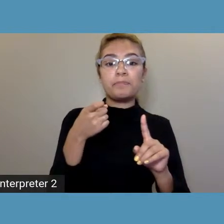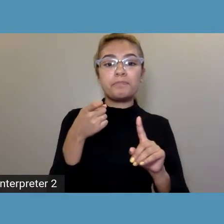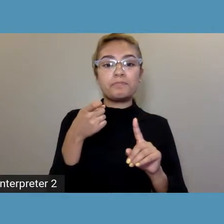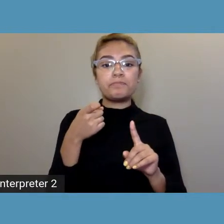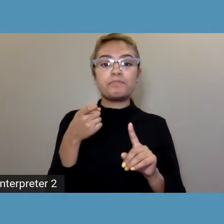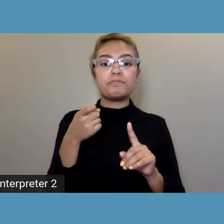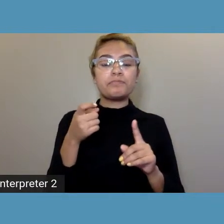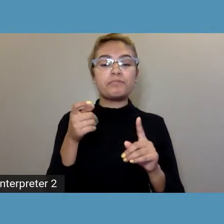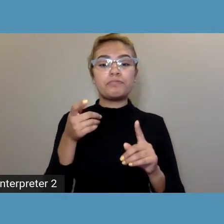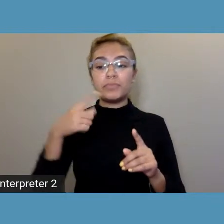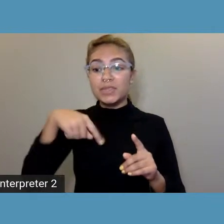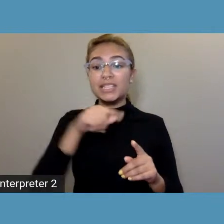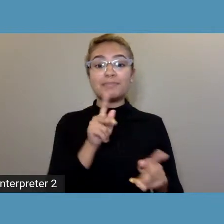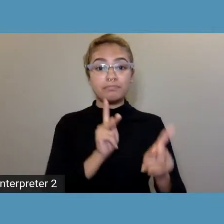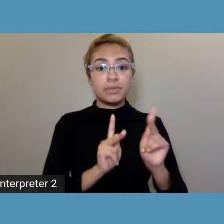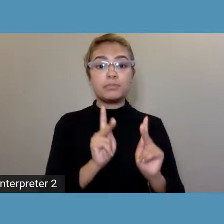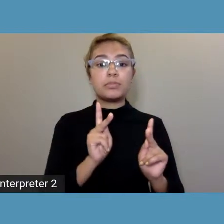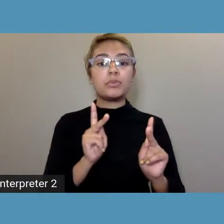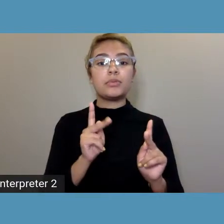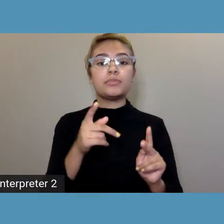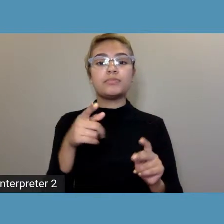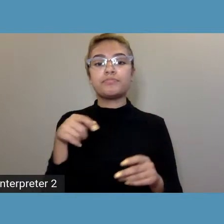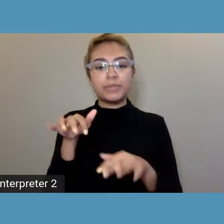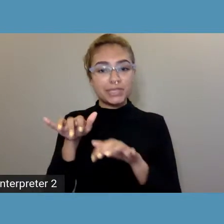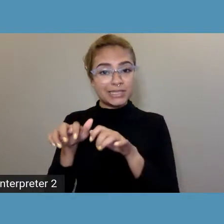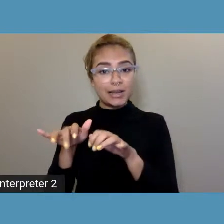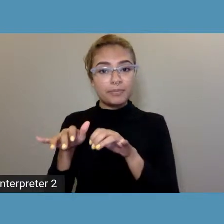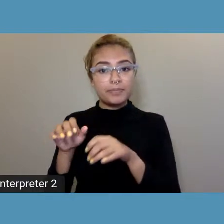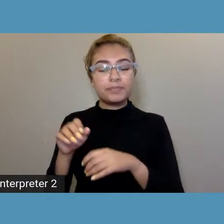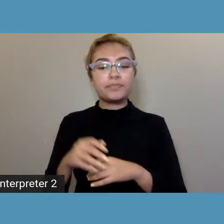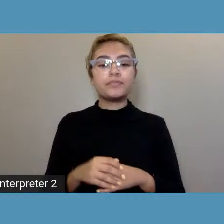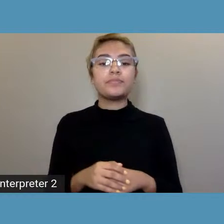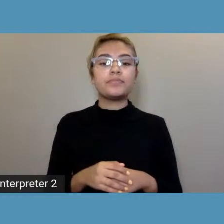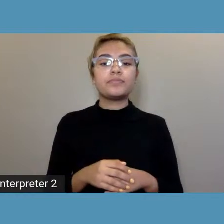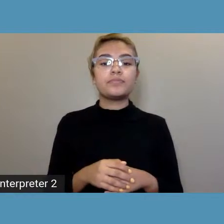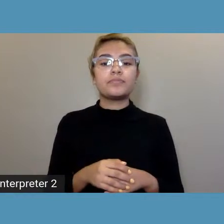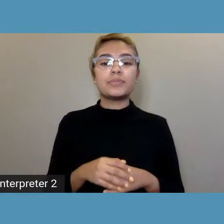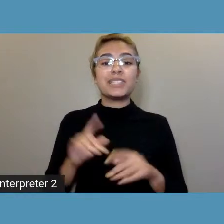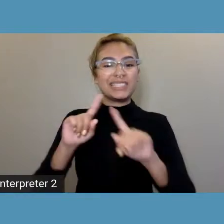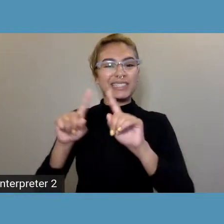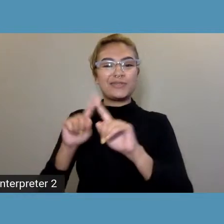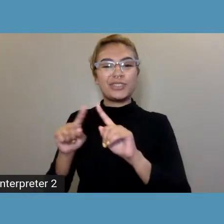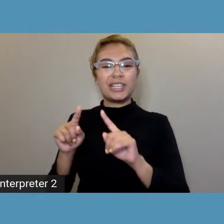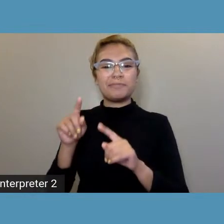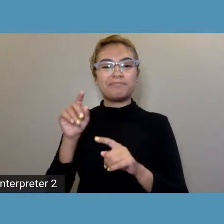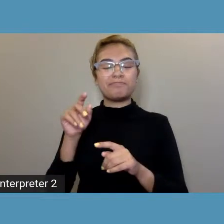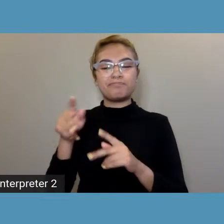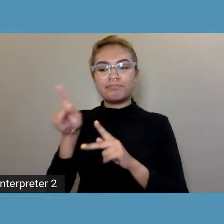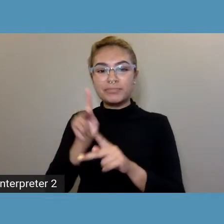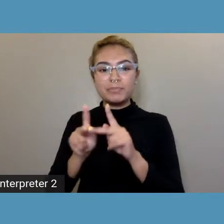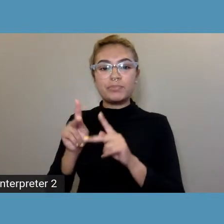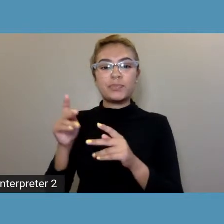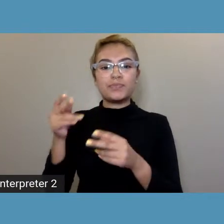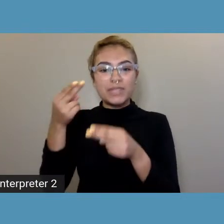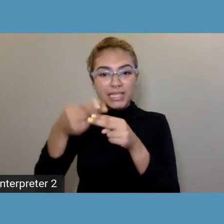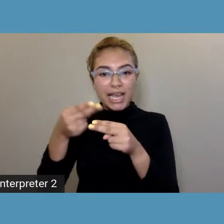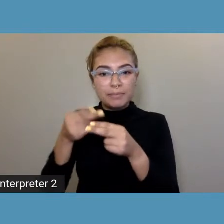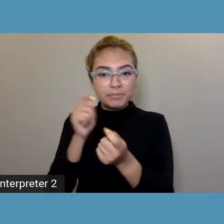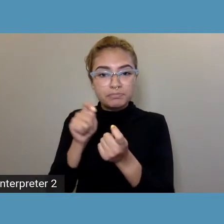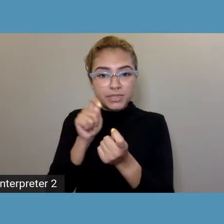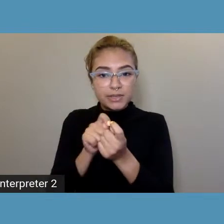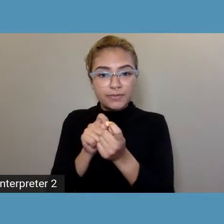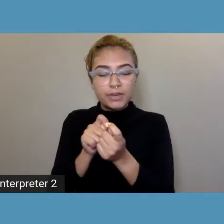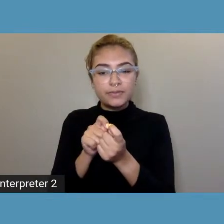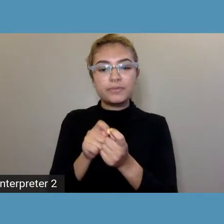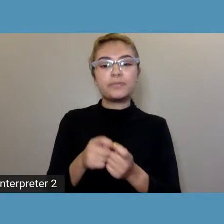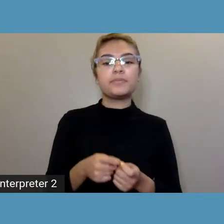as well. I'm going to type this out: Tongva people, as well as Chumash, and as well as Kish